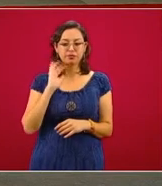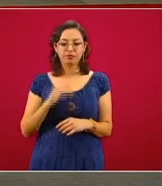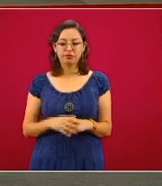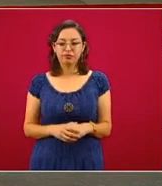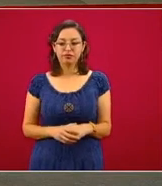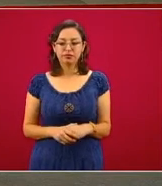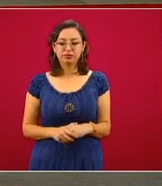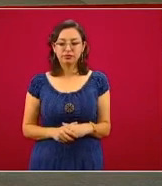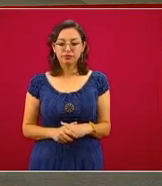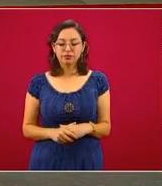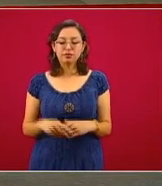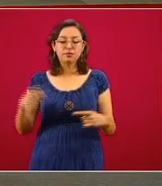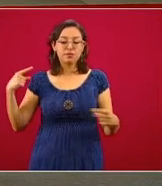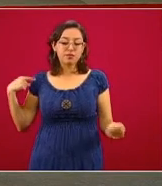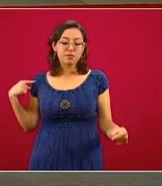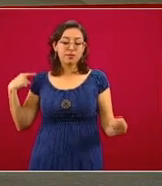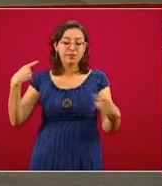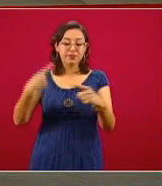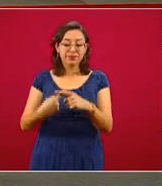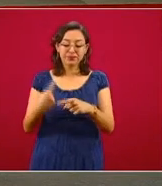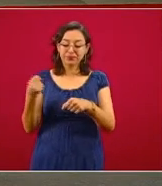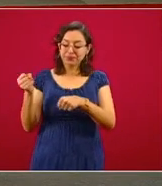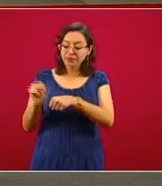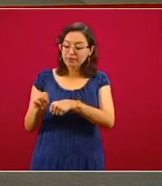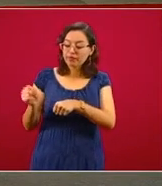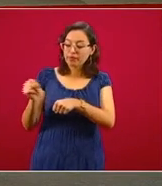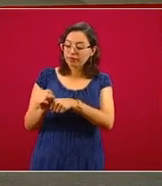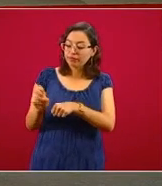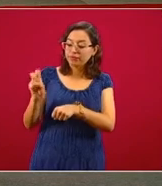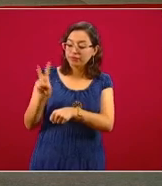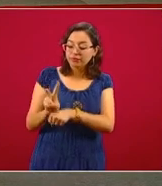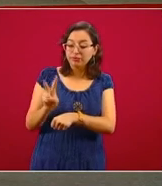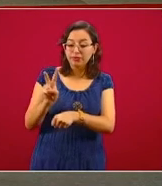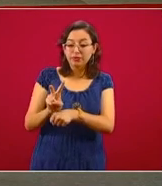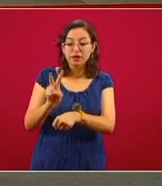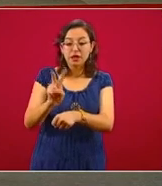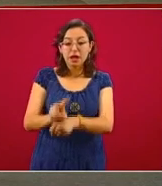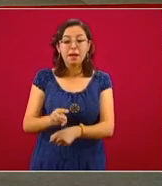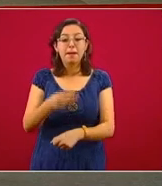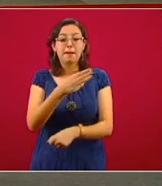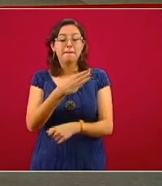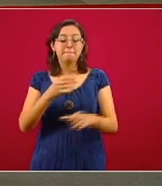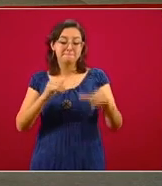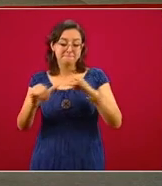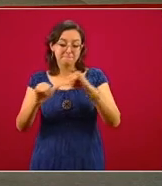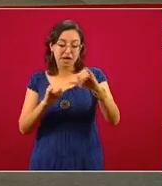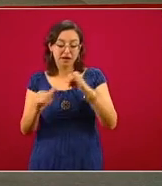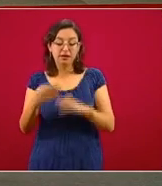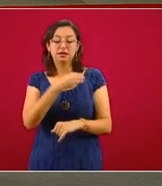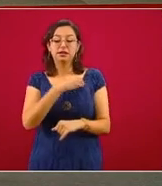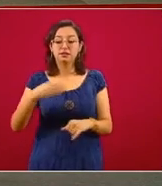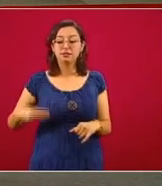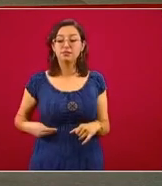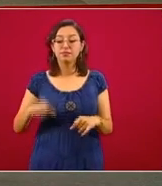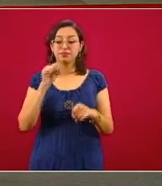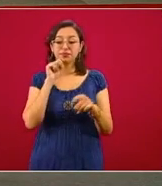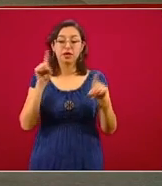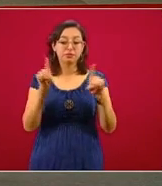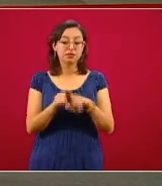that have lower rates of transmission. We have been following and we have been monitoring